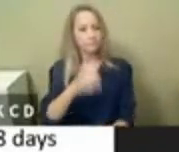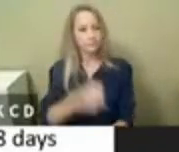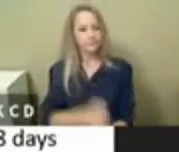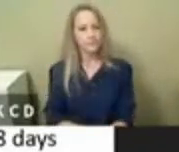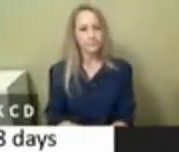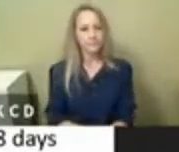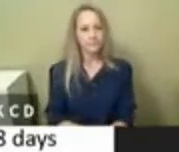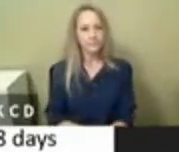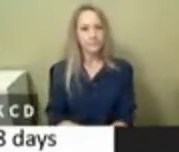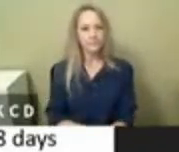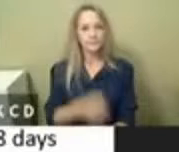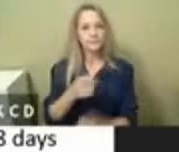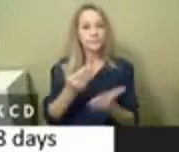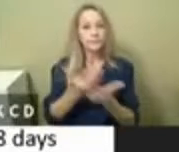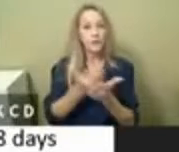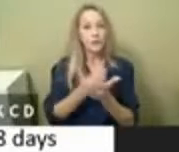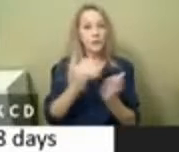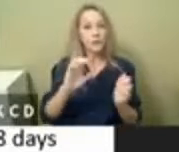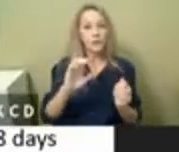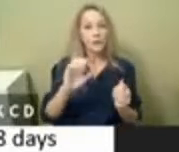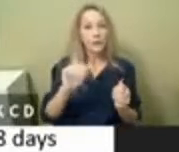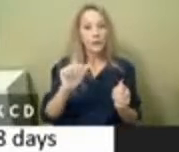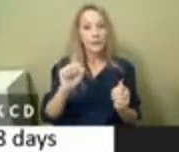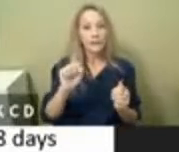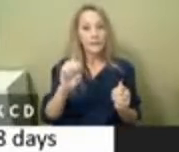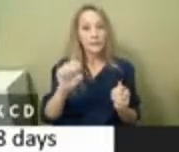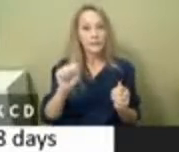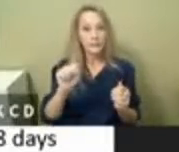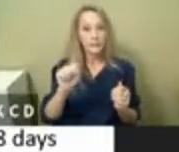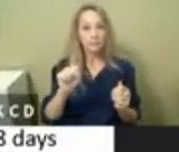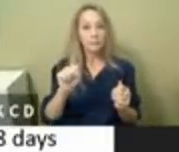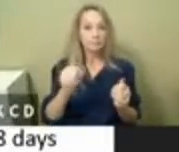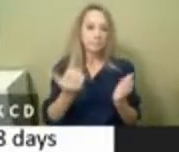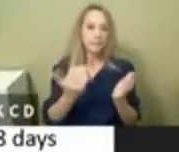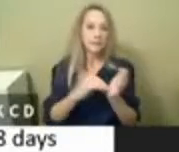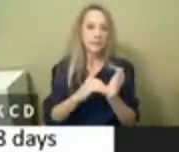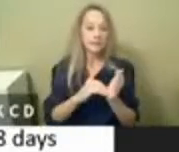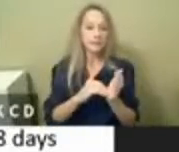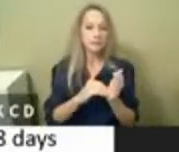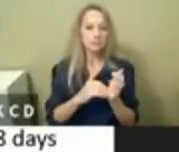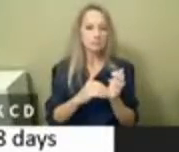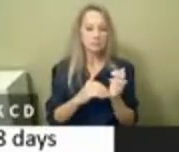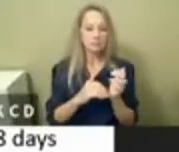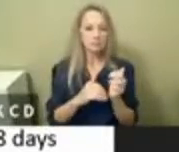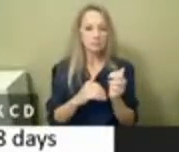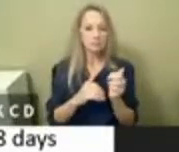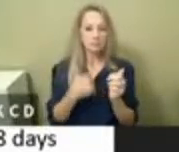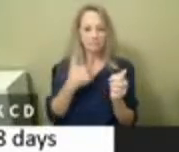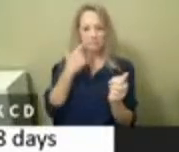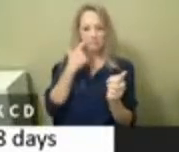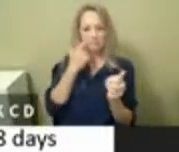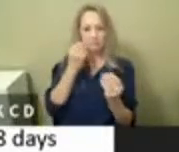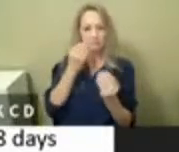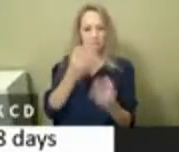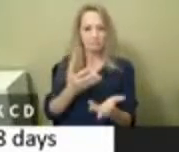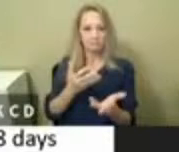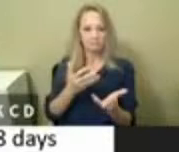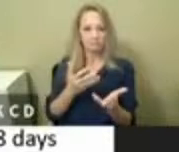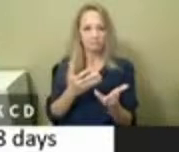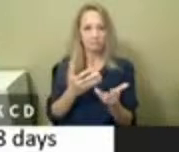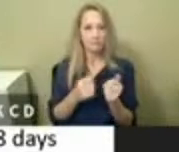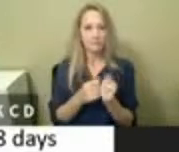Yes. So here are the new cases. Again, as we reported previously, we are definitely